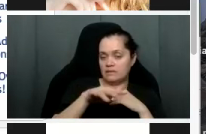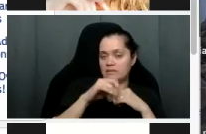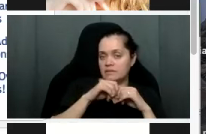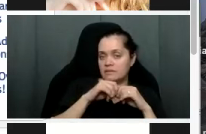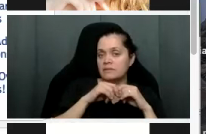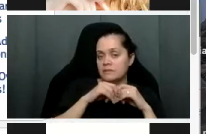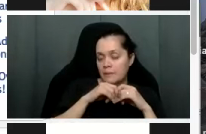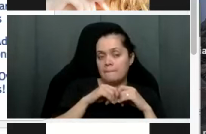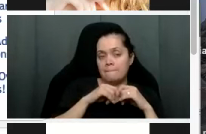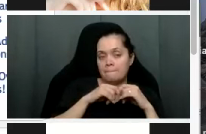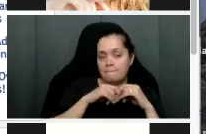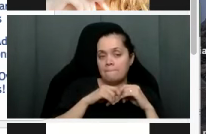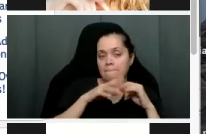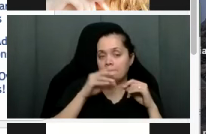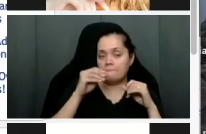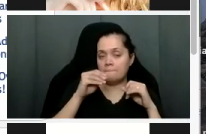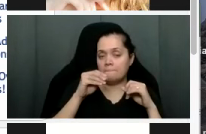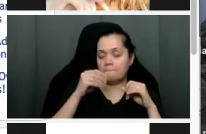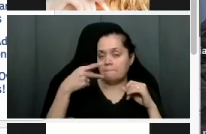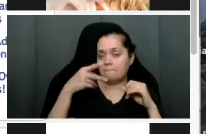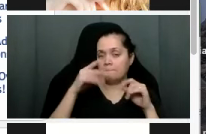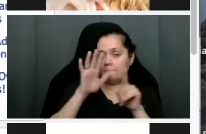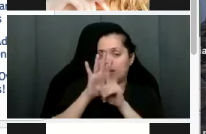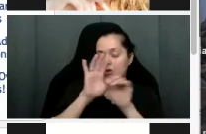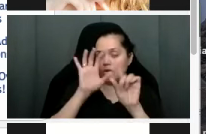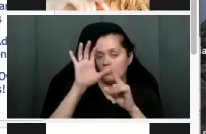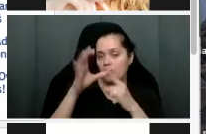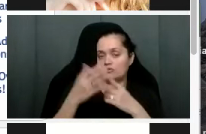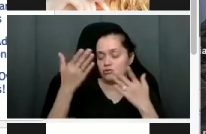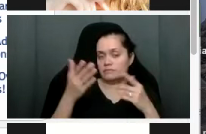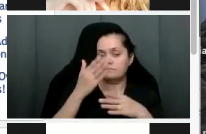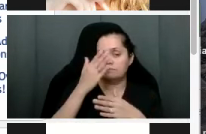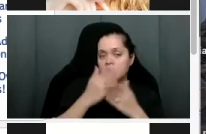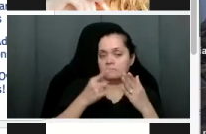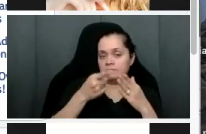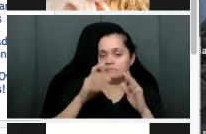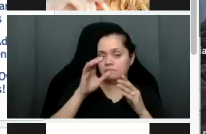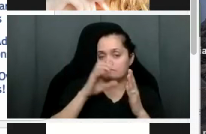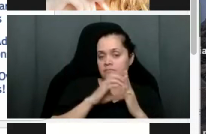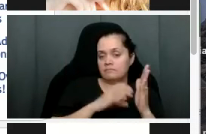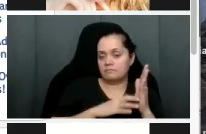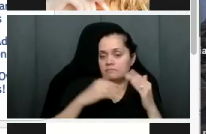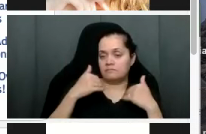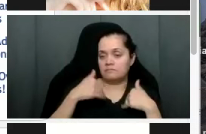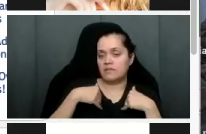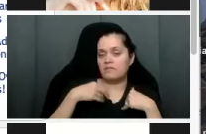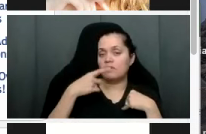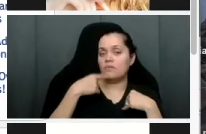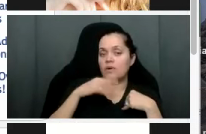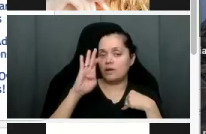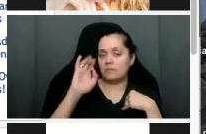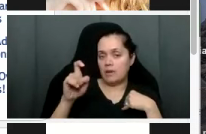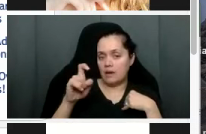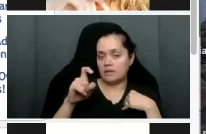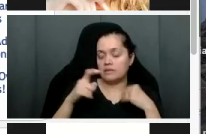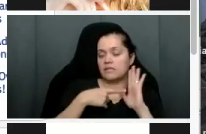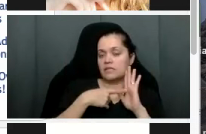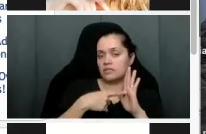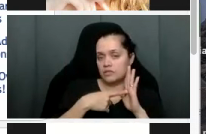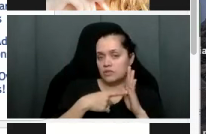Iceland and popular culture. Some of the chapters have a red box that shows